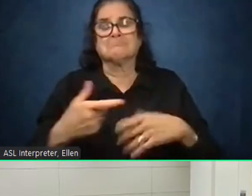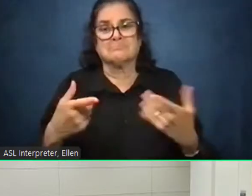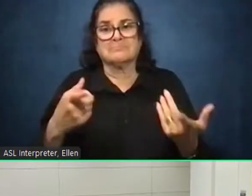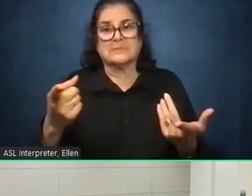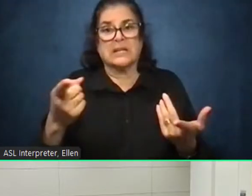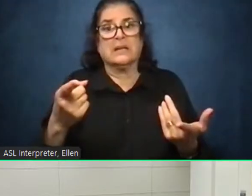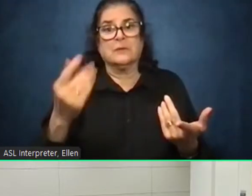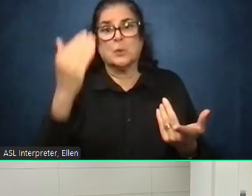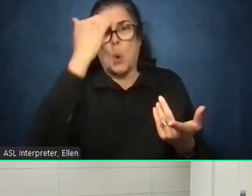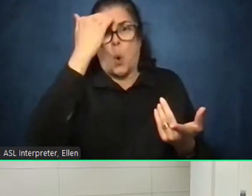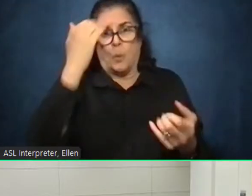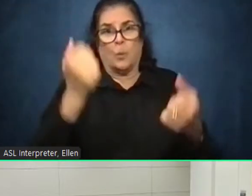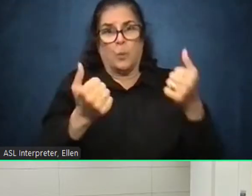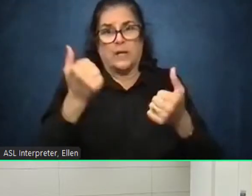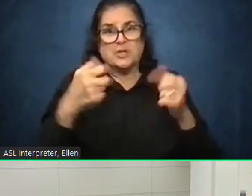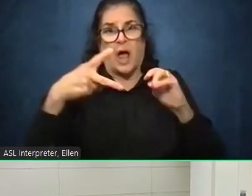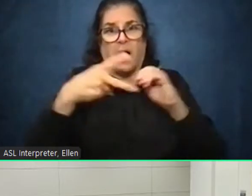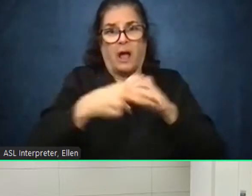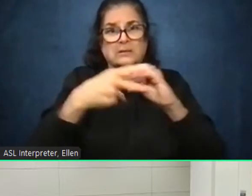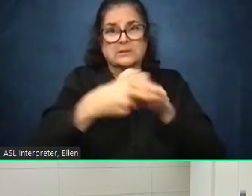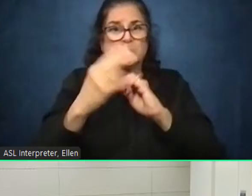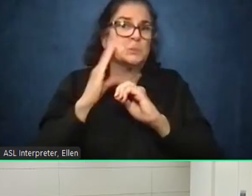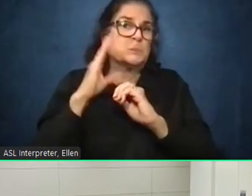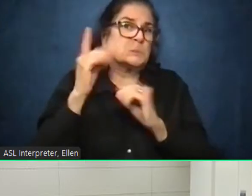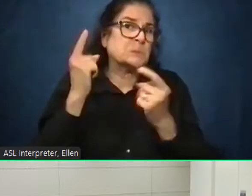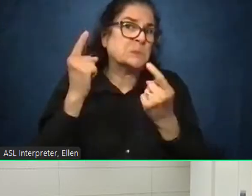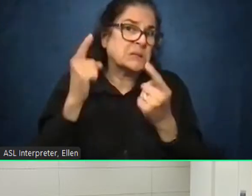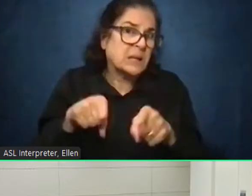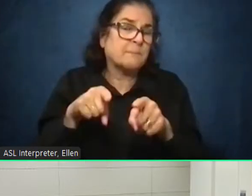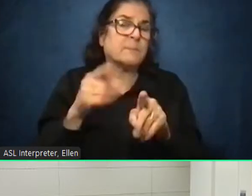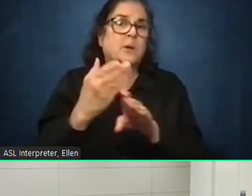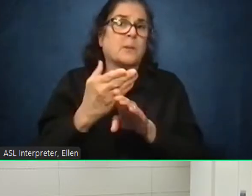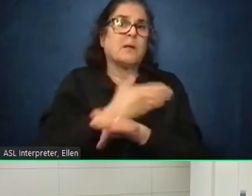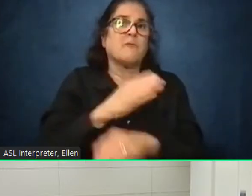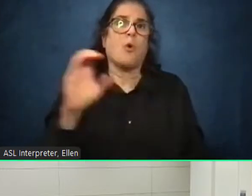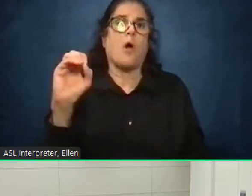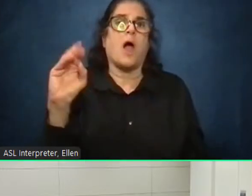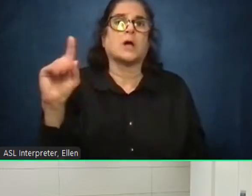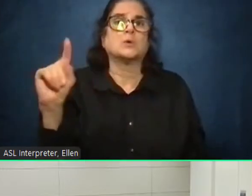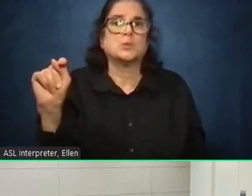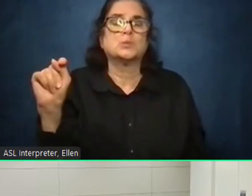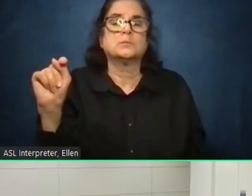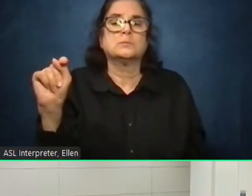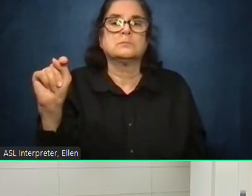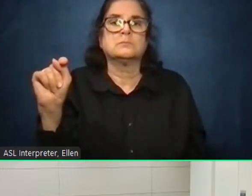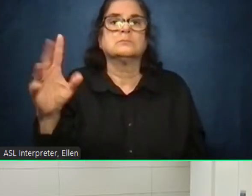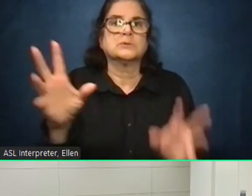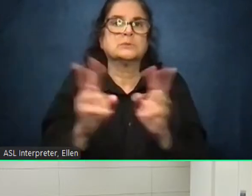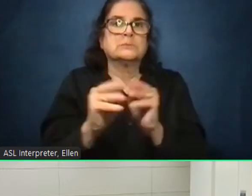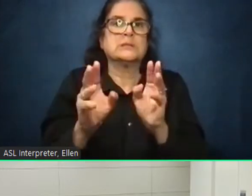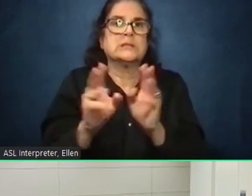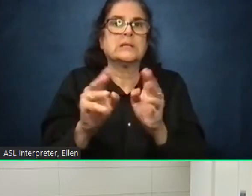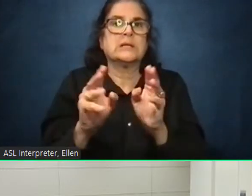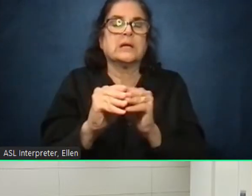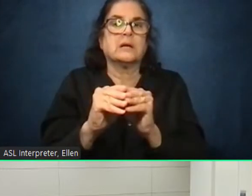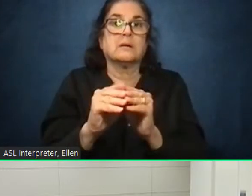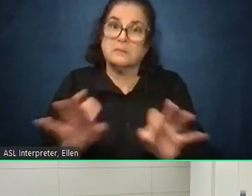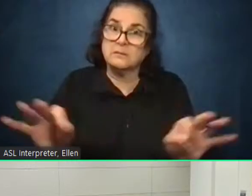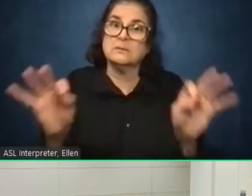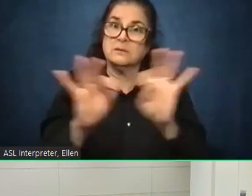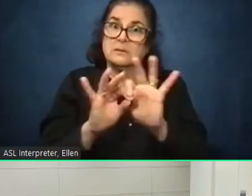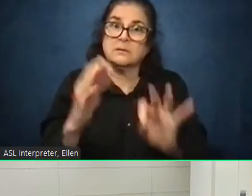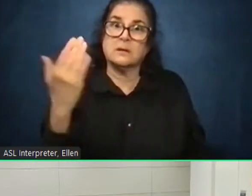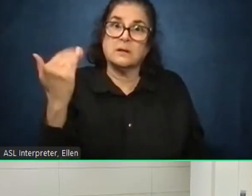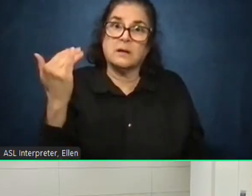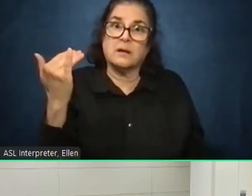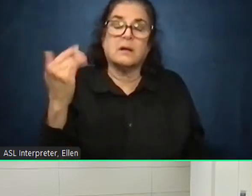may look like. And since that might be before the October meeting, which is also relevant because obviously